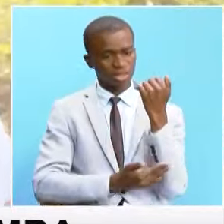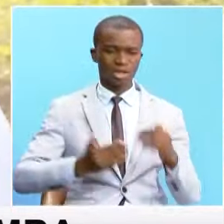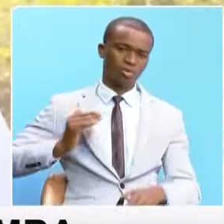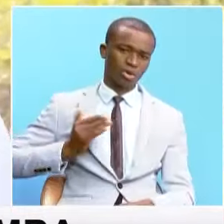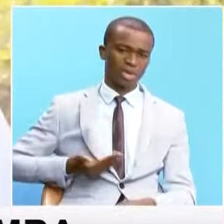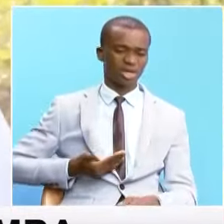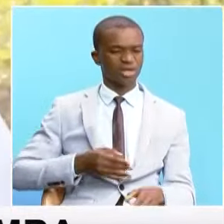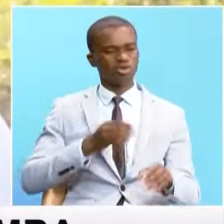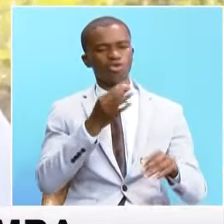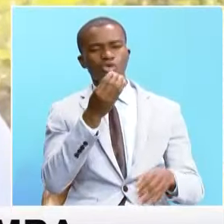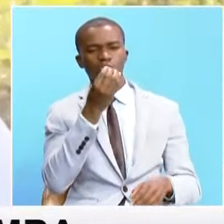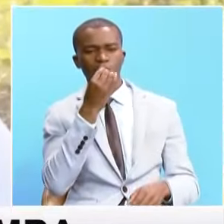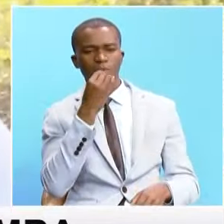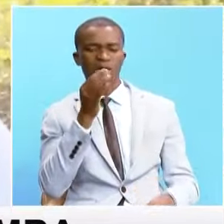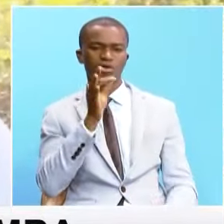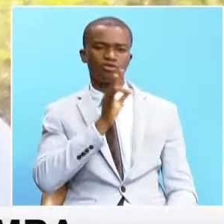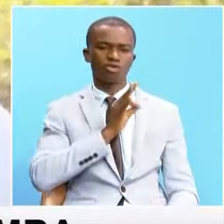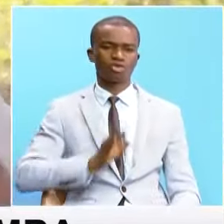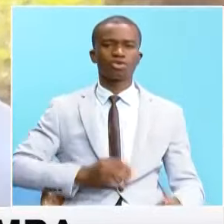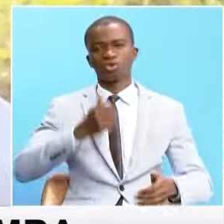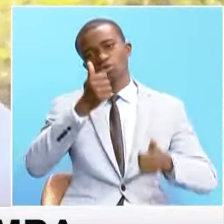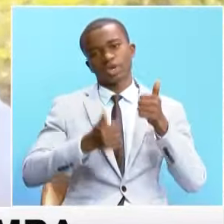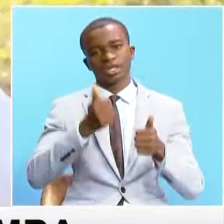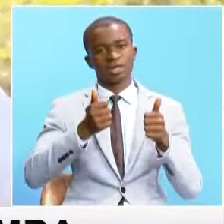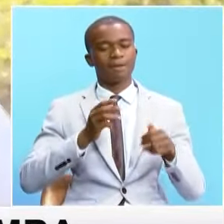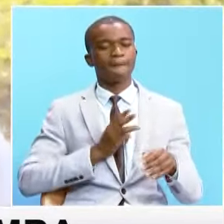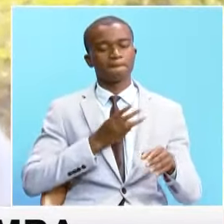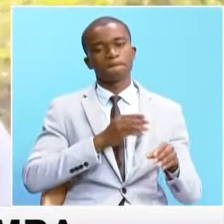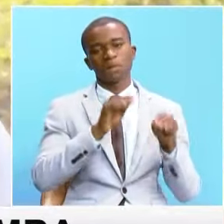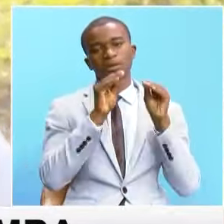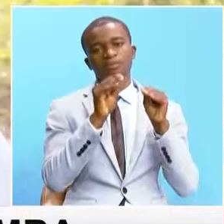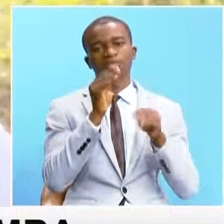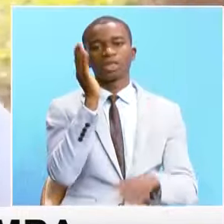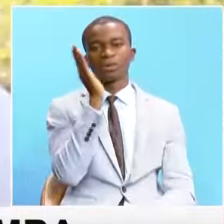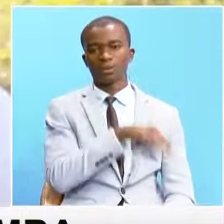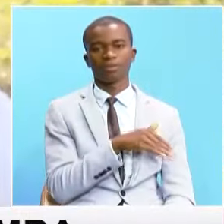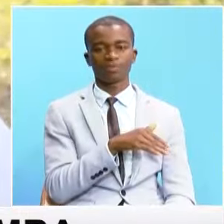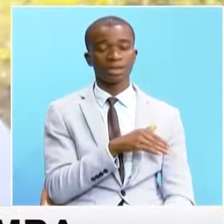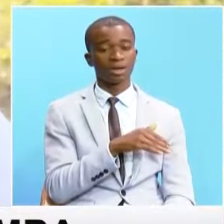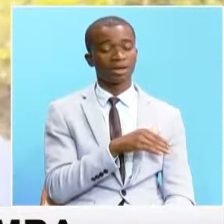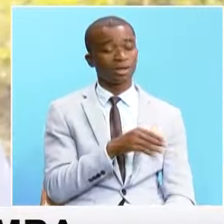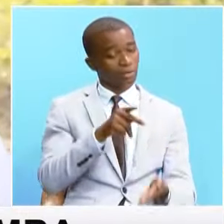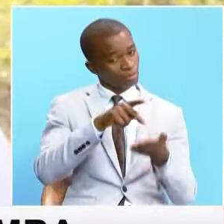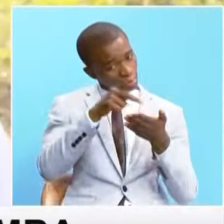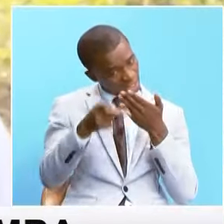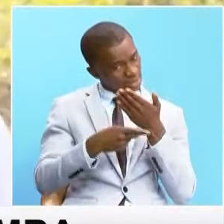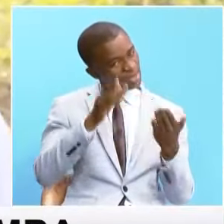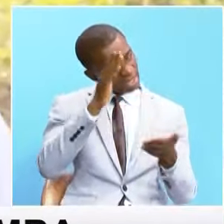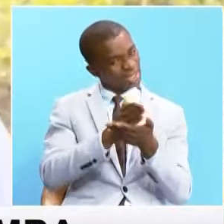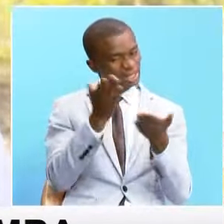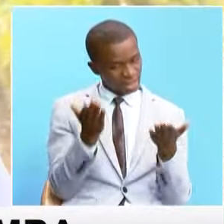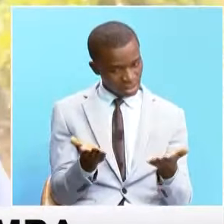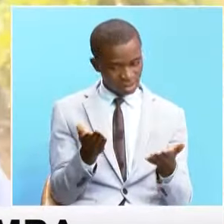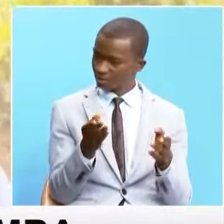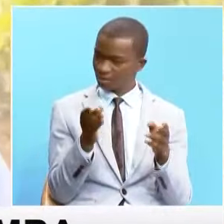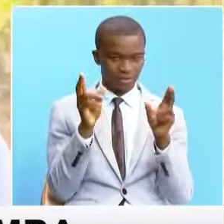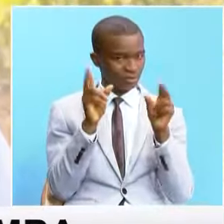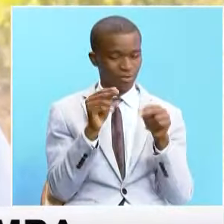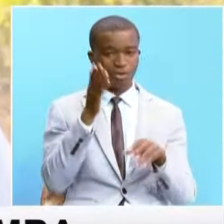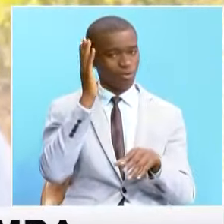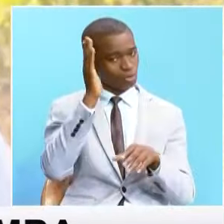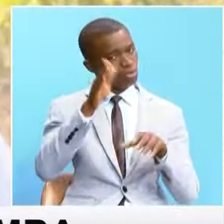series of trainings is going to be projected out there in the community so that other committee members are able to benefit from what these